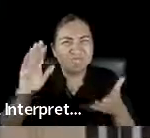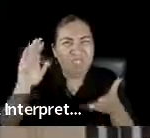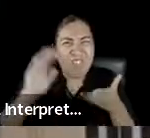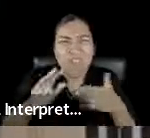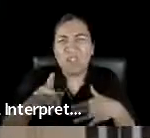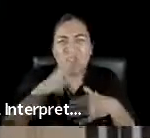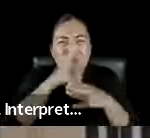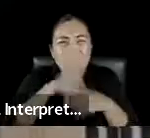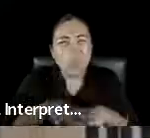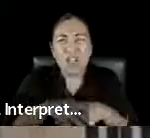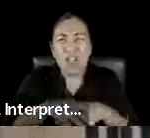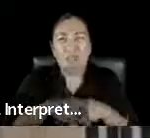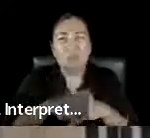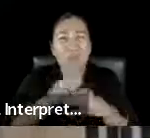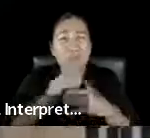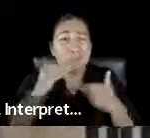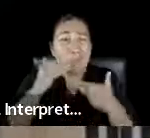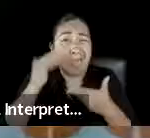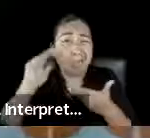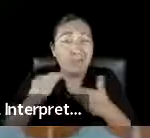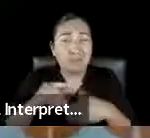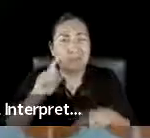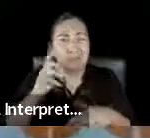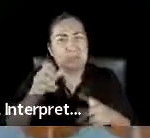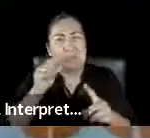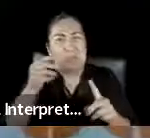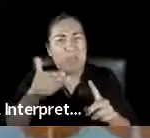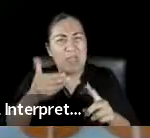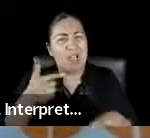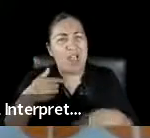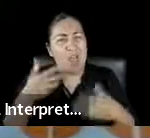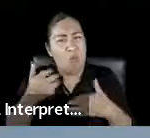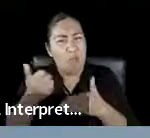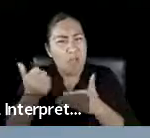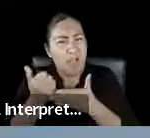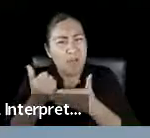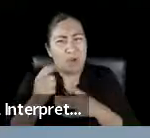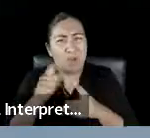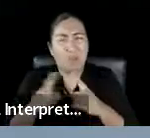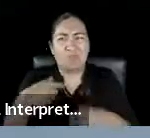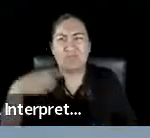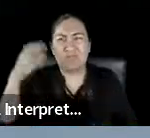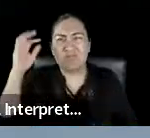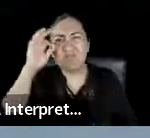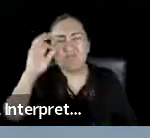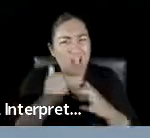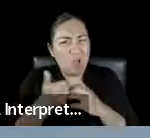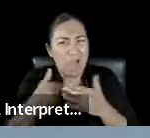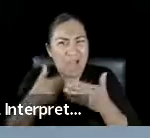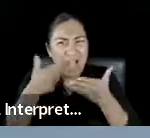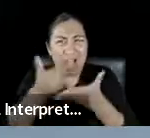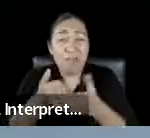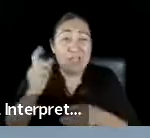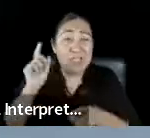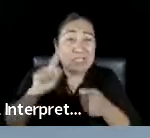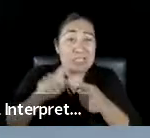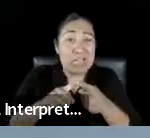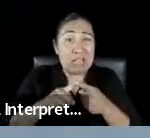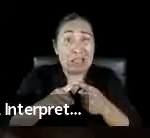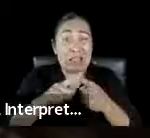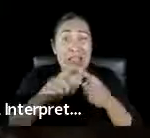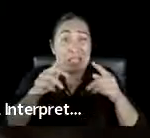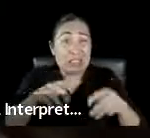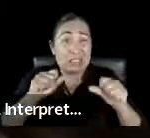less. It was almost like she wasn't there at all. I wanted to help her, but I didn't know how, until I went to